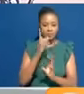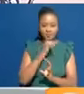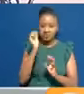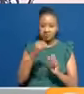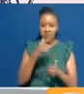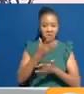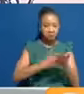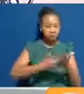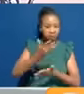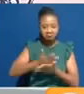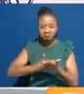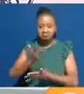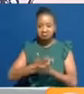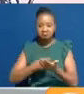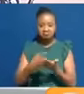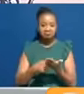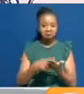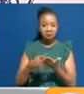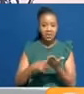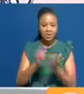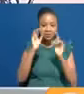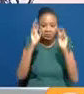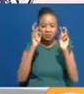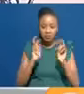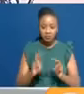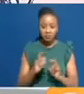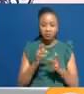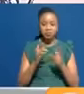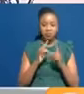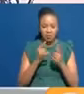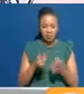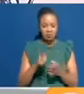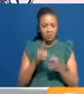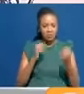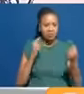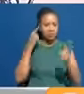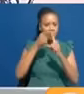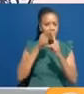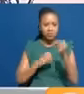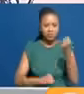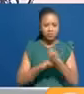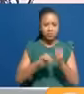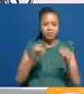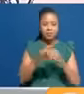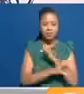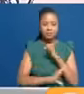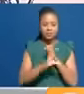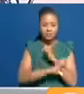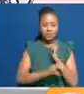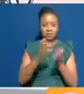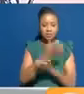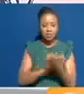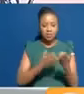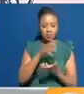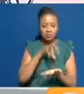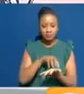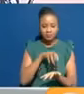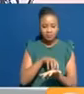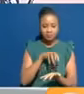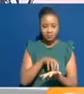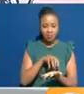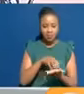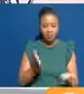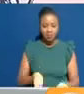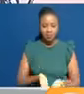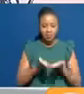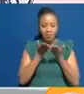ventilate on the controversial issues, and insisting it was geared towards bettering the country's state of the economy and